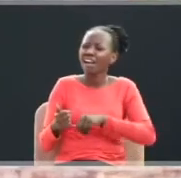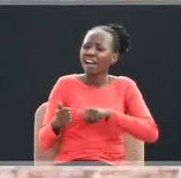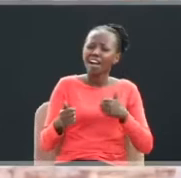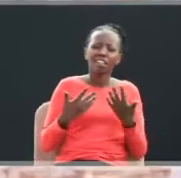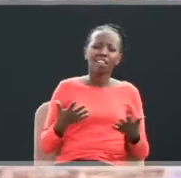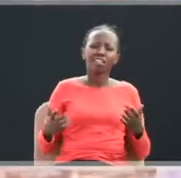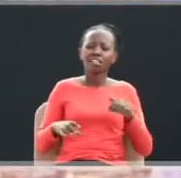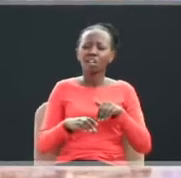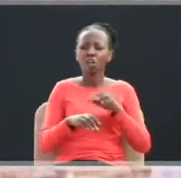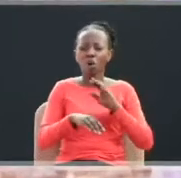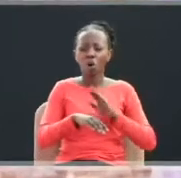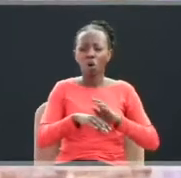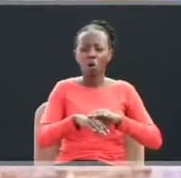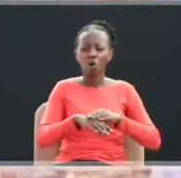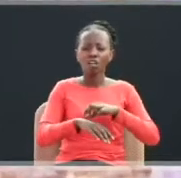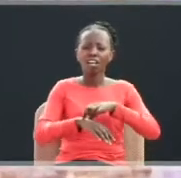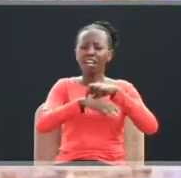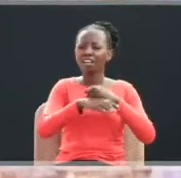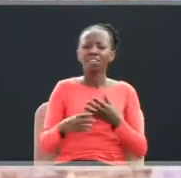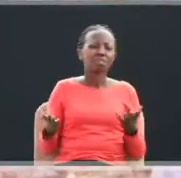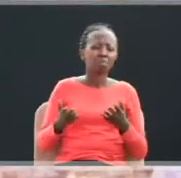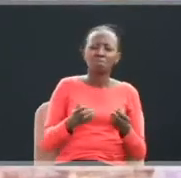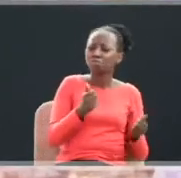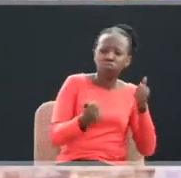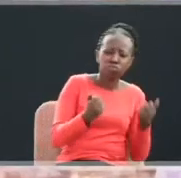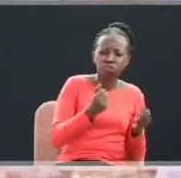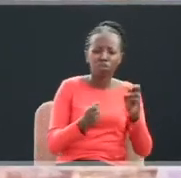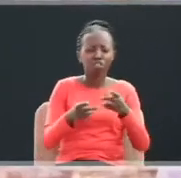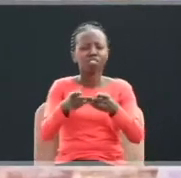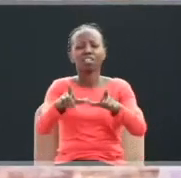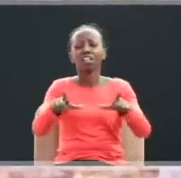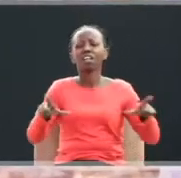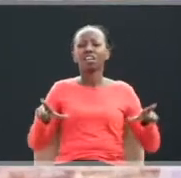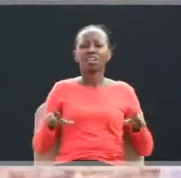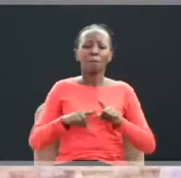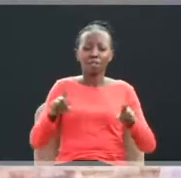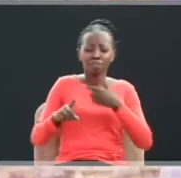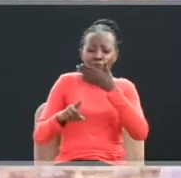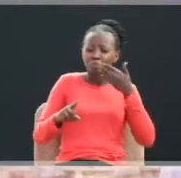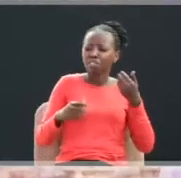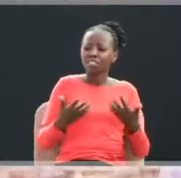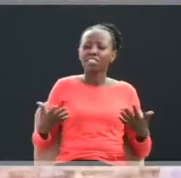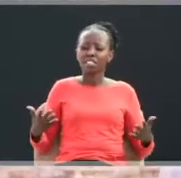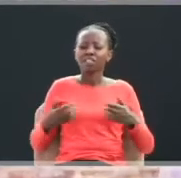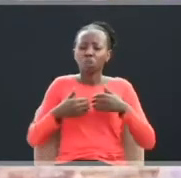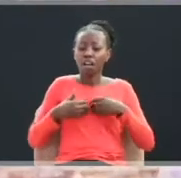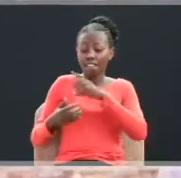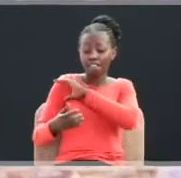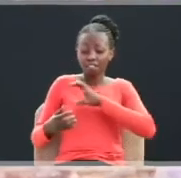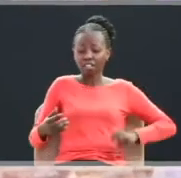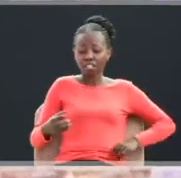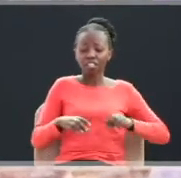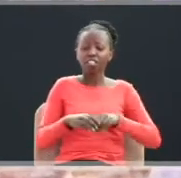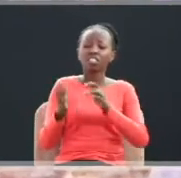earth, whether land or vehicles or property. The best thing that we can have is to have Christ in our heart. And